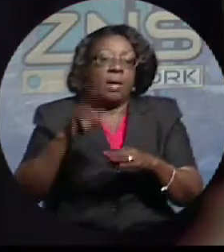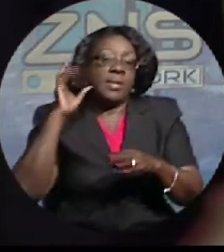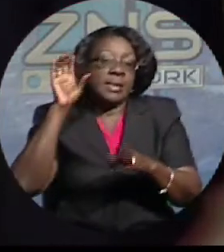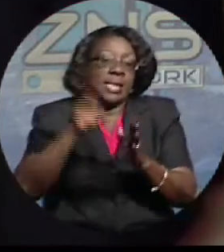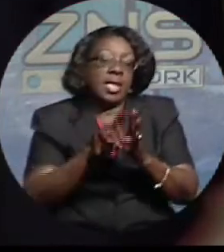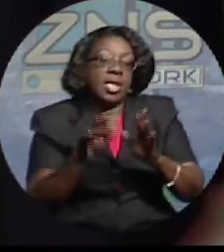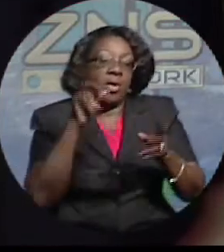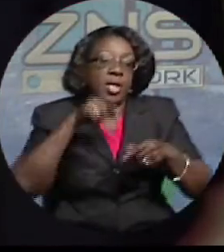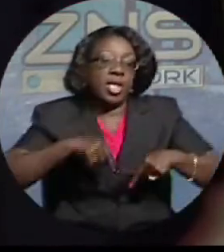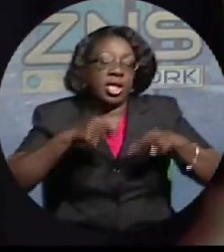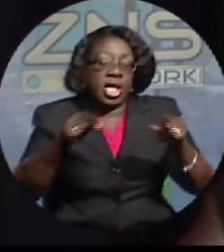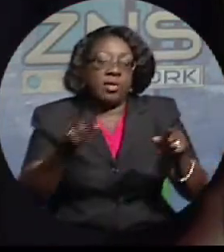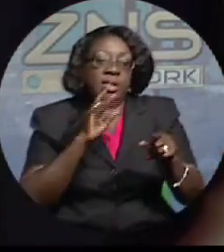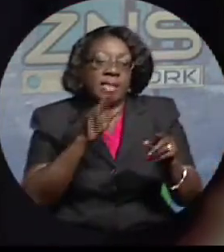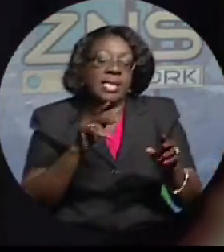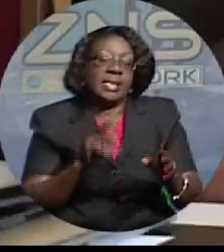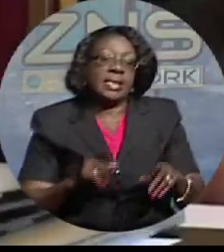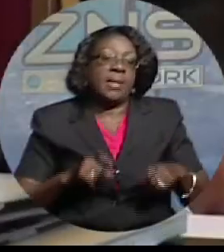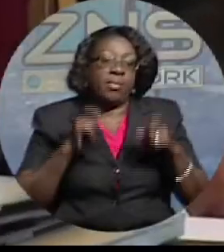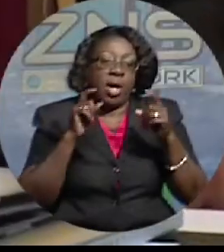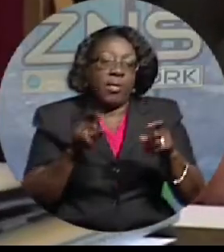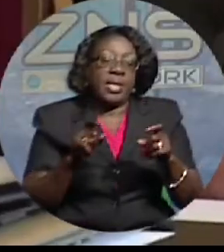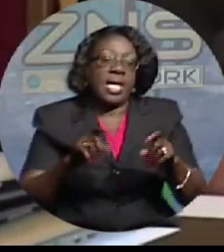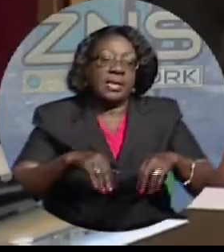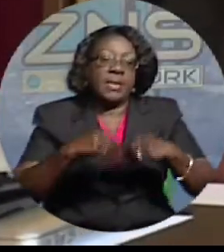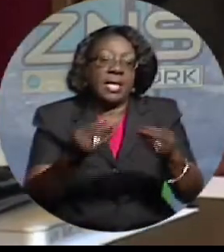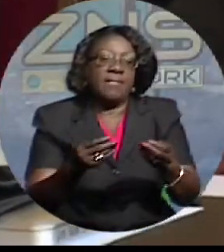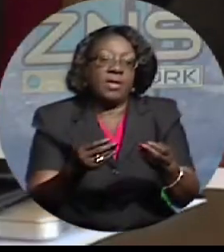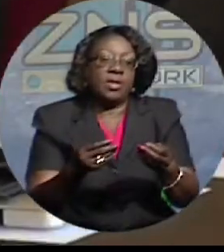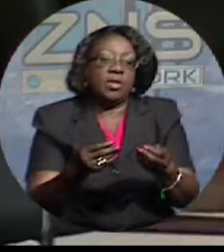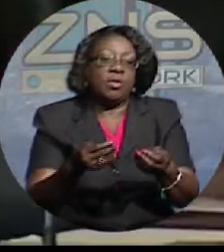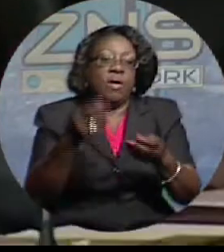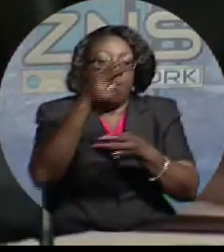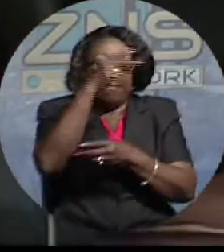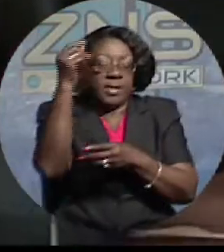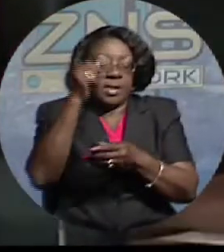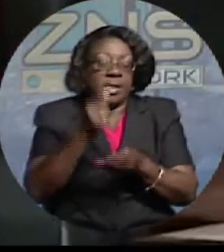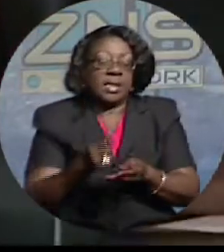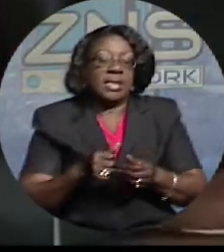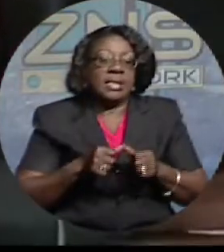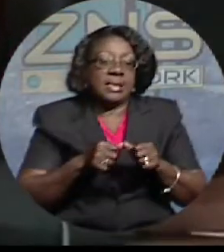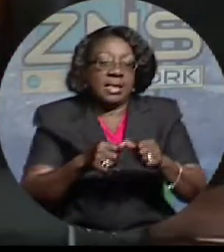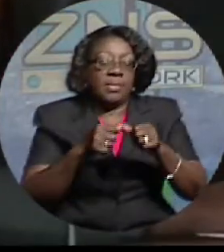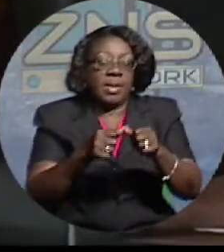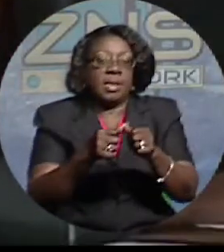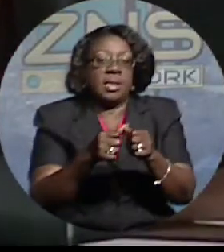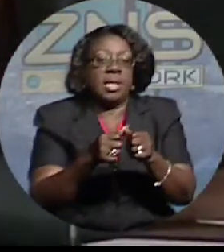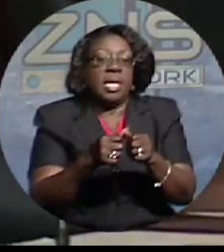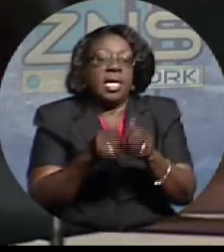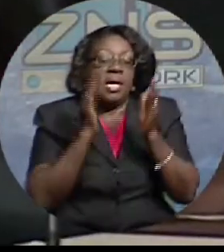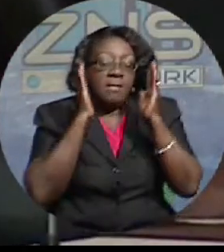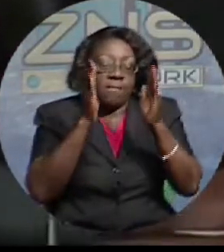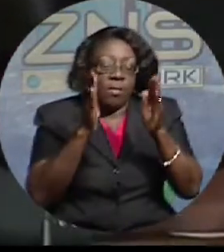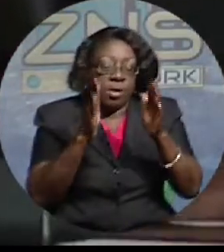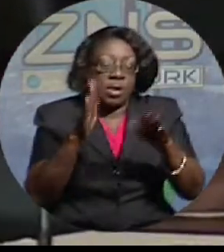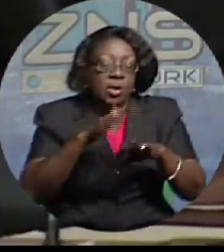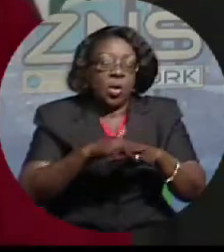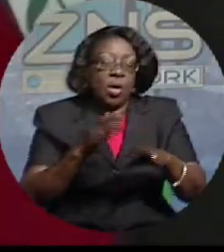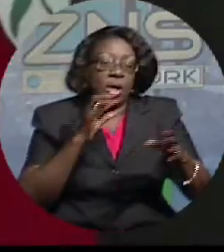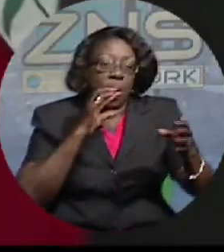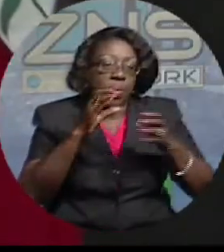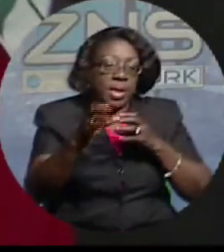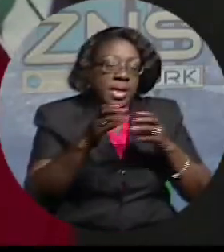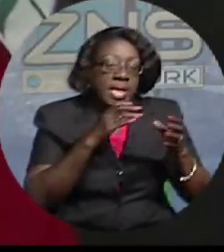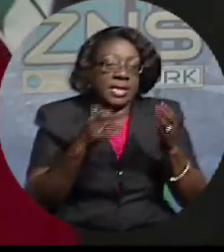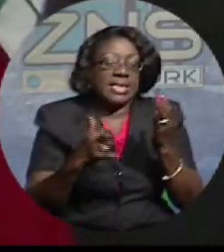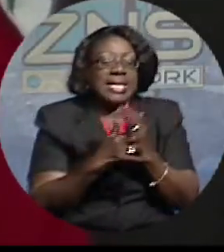Erwin LaRocque said that priority has to be given to fiscal sustainability. In that regard, he focused on information and communication